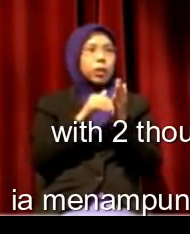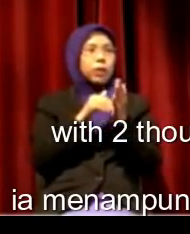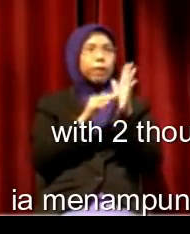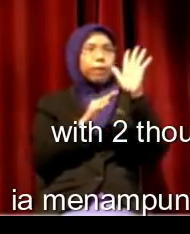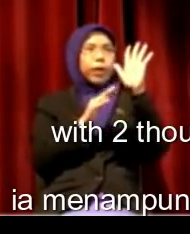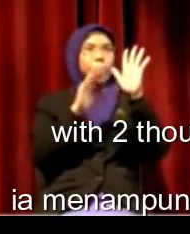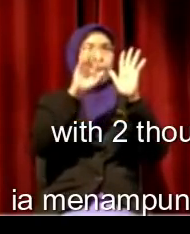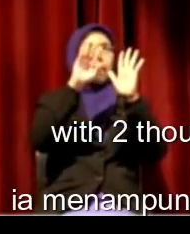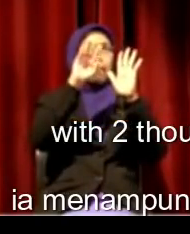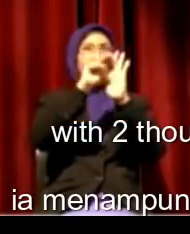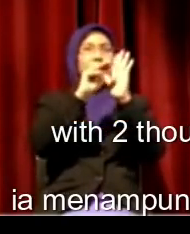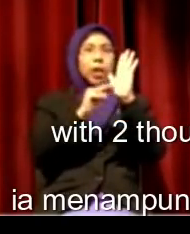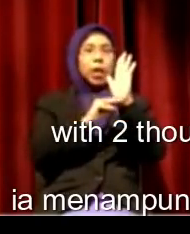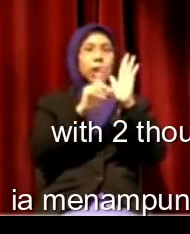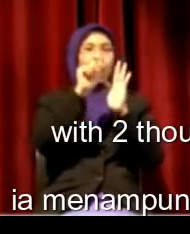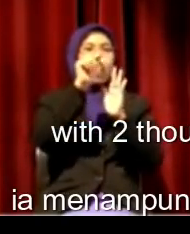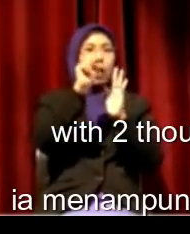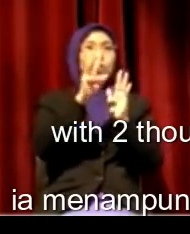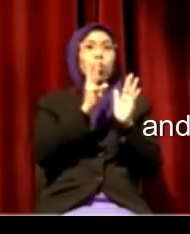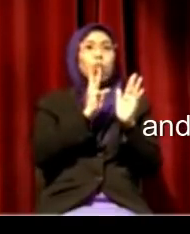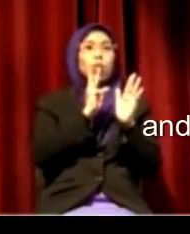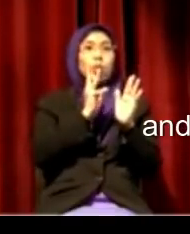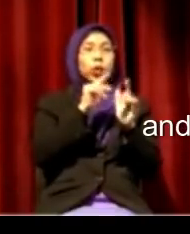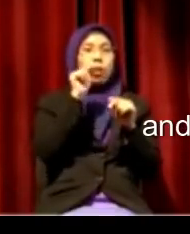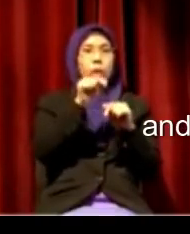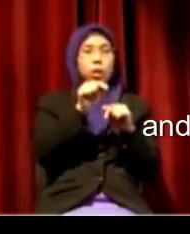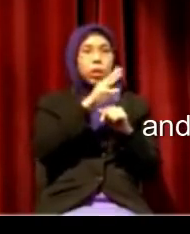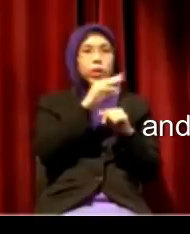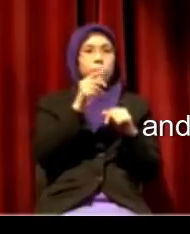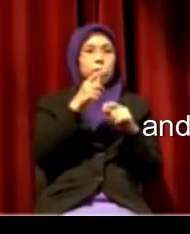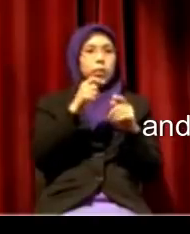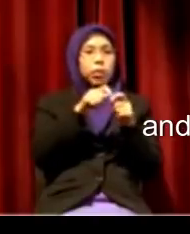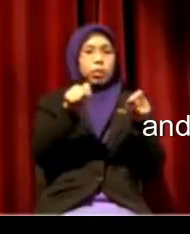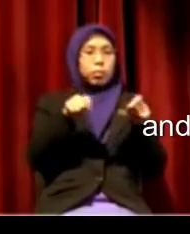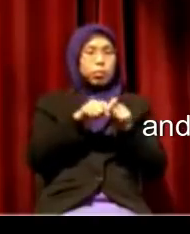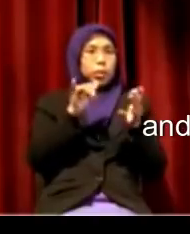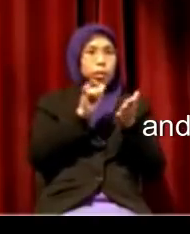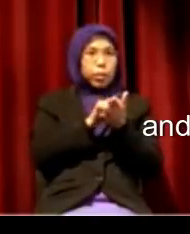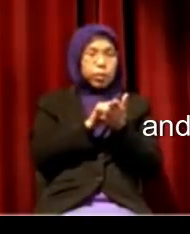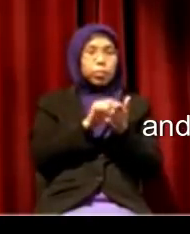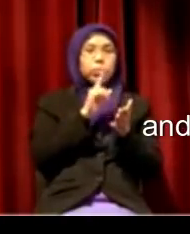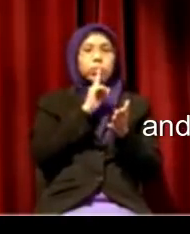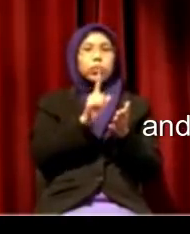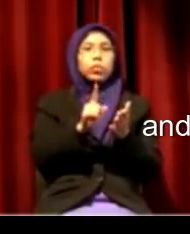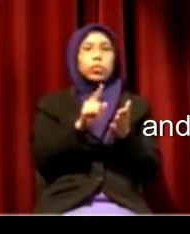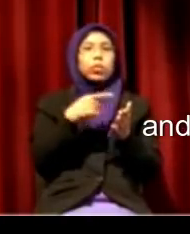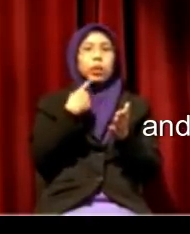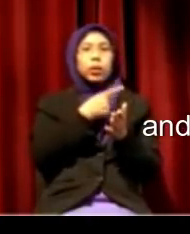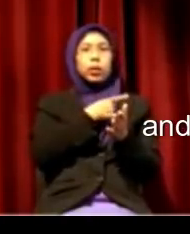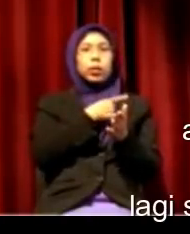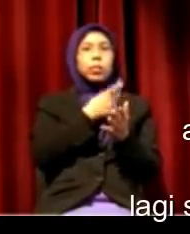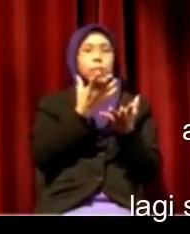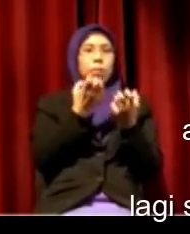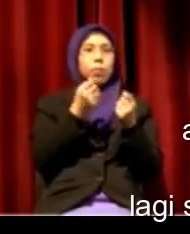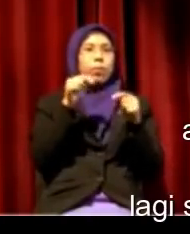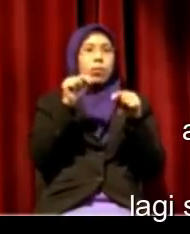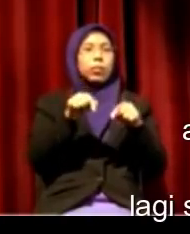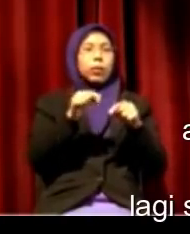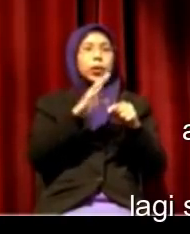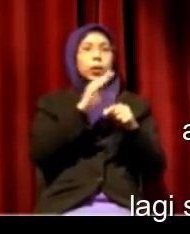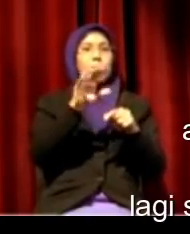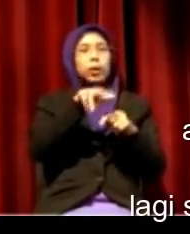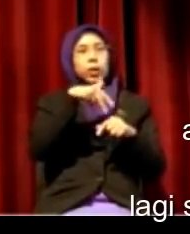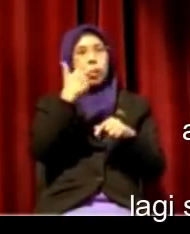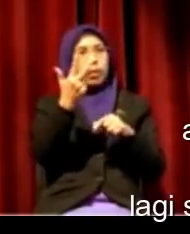million tons of water. So that's my biggest concern. And the area is the fracture area of the granite of the hill. And the third